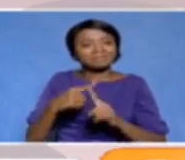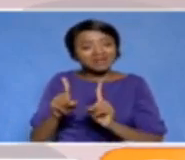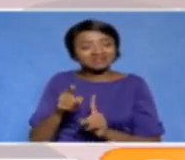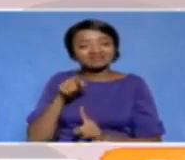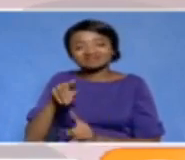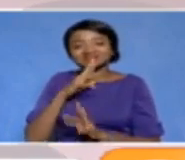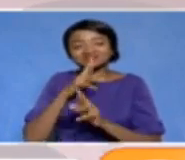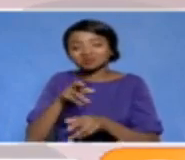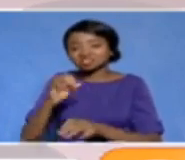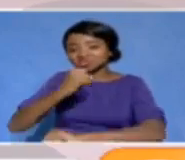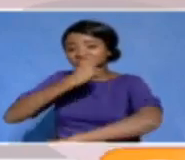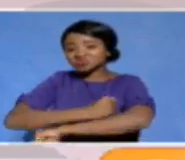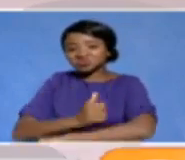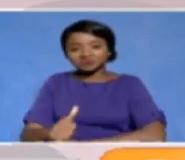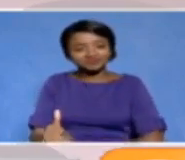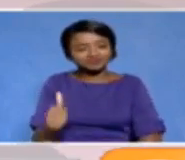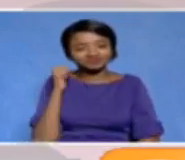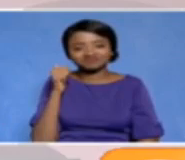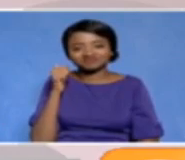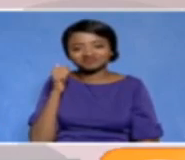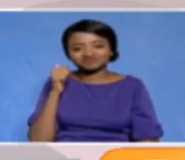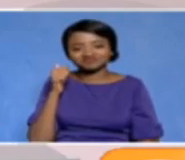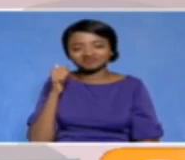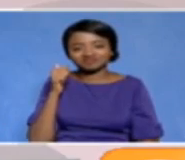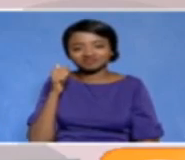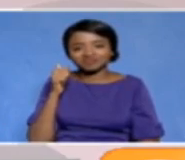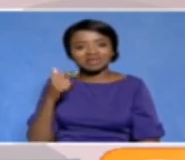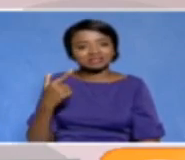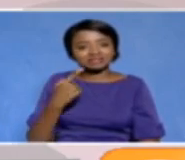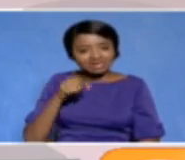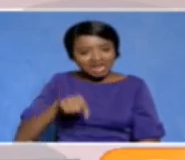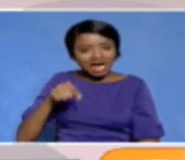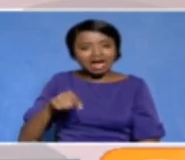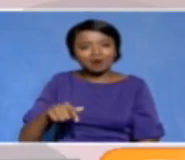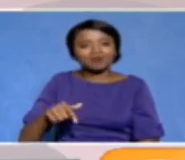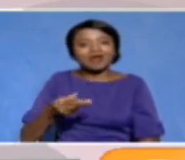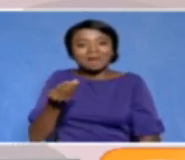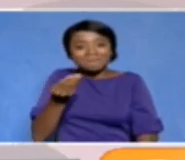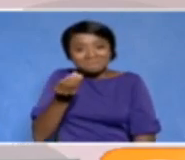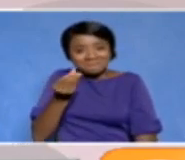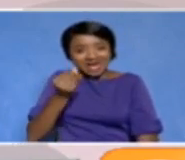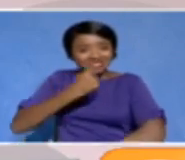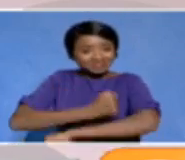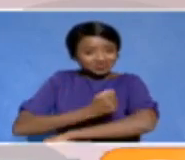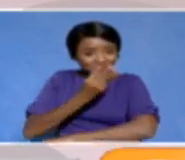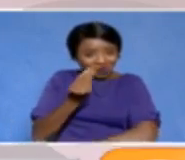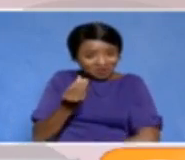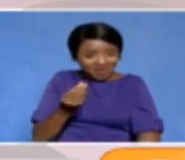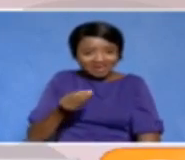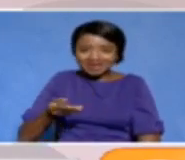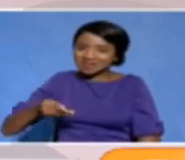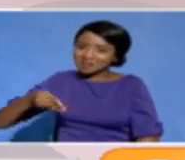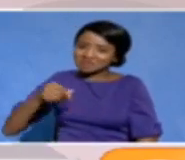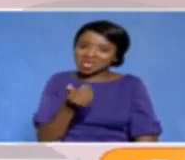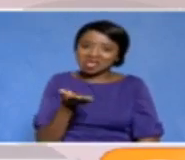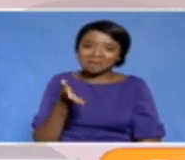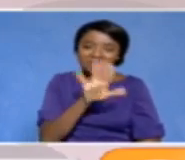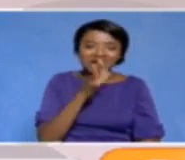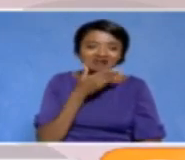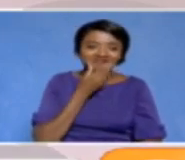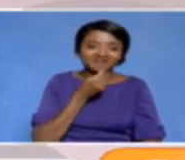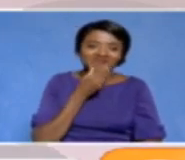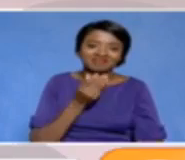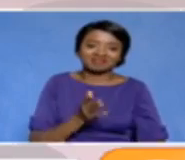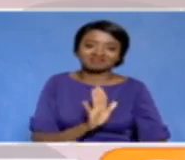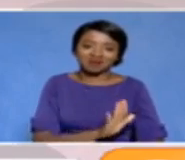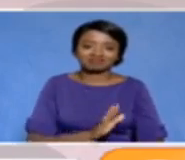reports, the school has rejected the claim and has now even refunded the 70,000 shillings paid as fees by